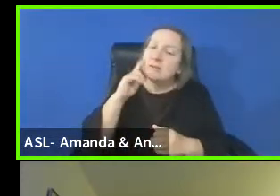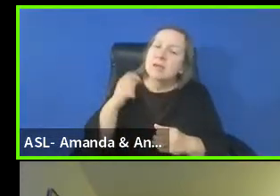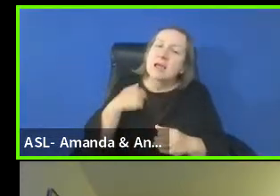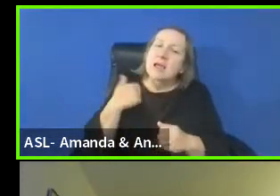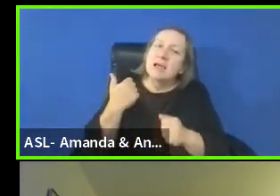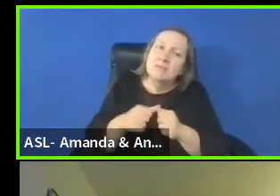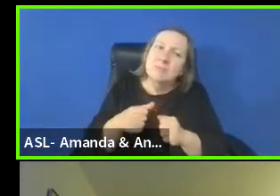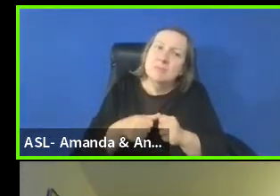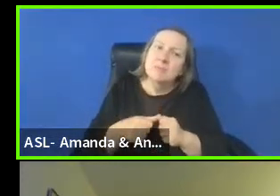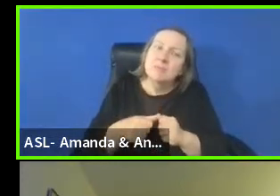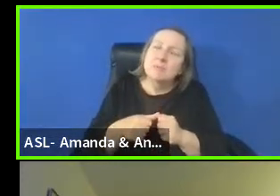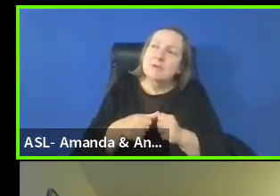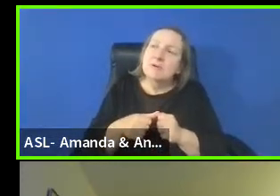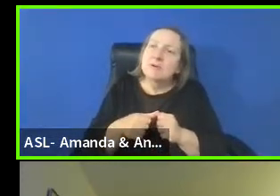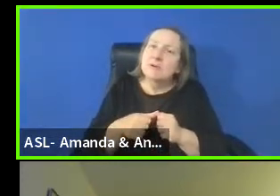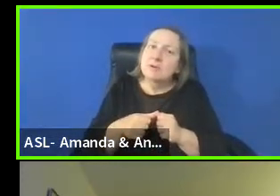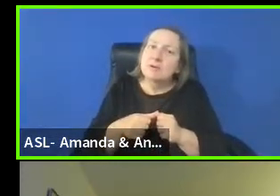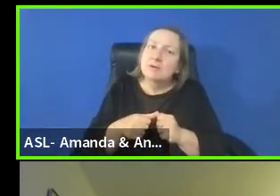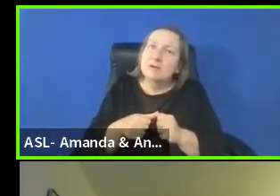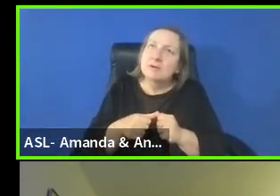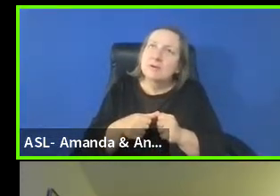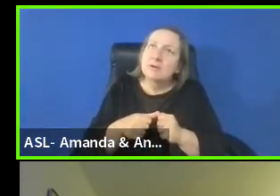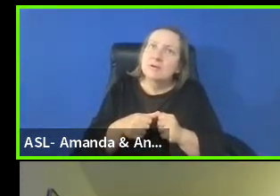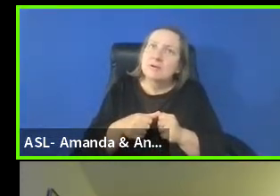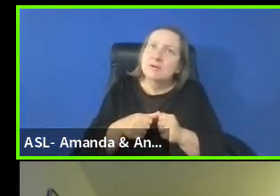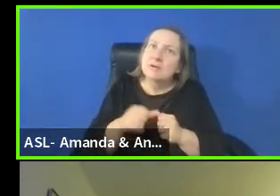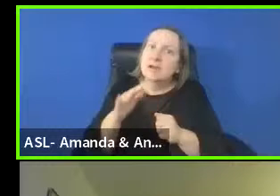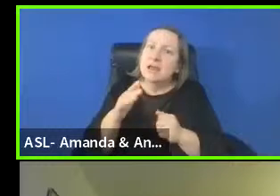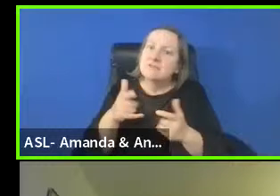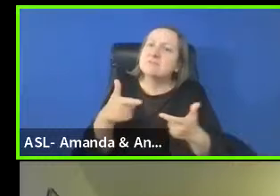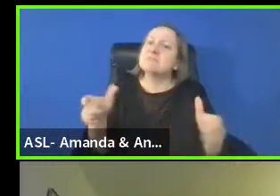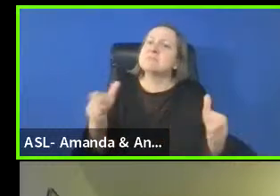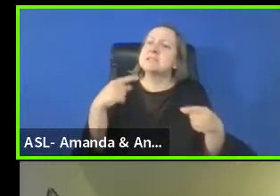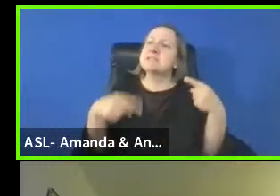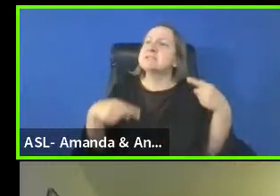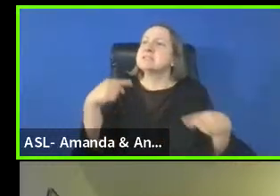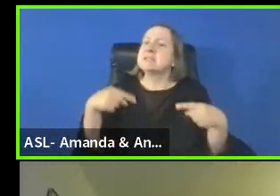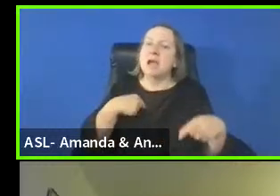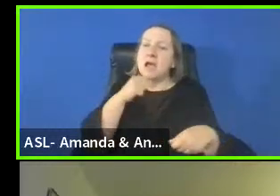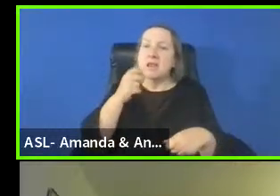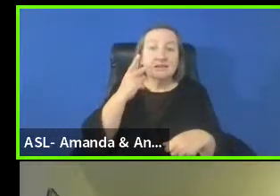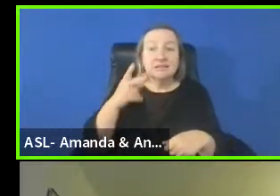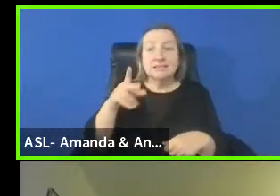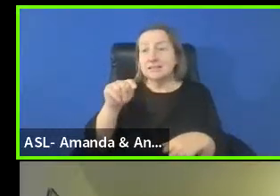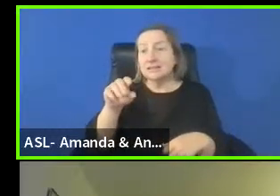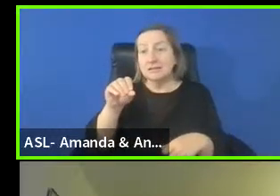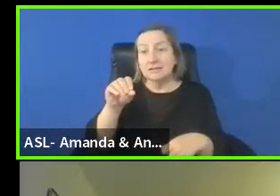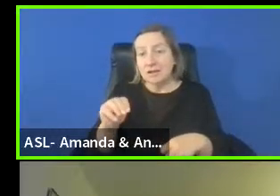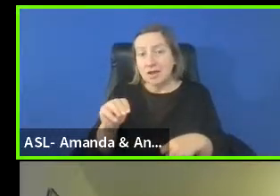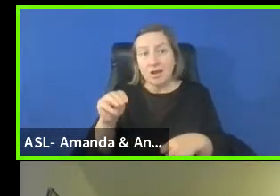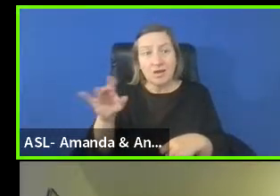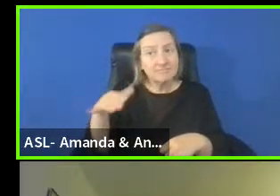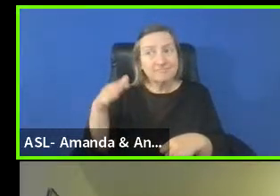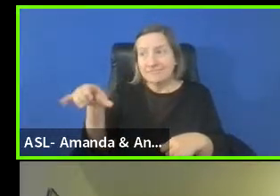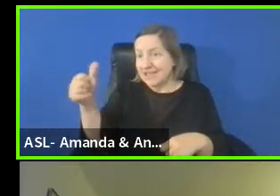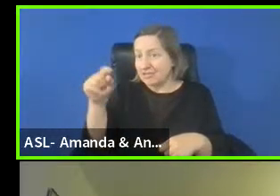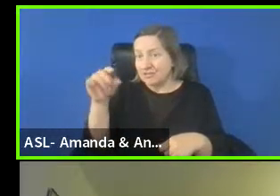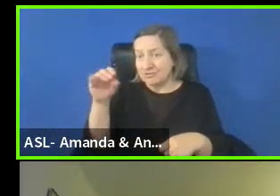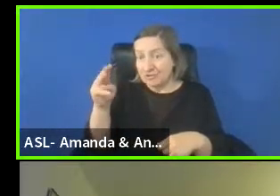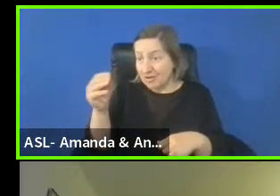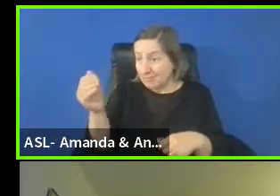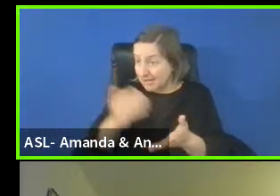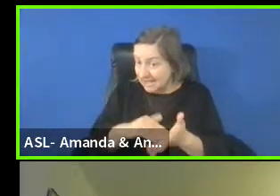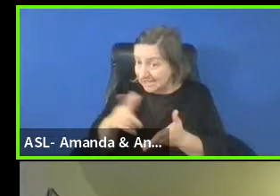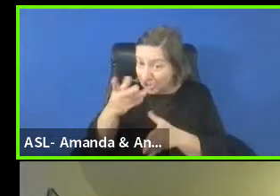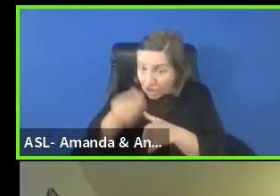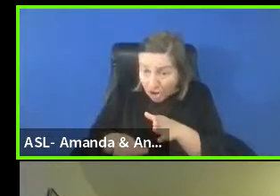remember after a kind of a heated discussion, I haven't seen Tom, what's his name, back again. Is he gone? Did he